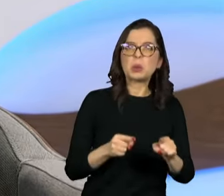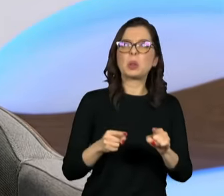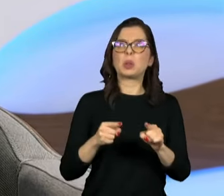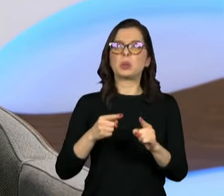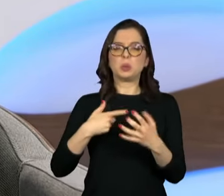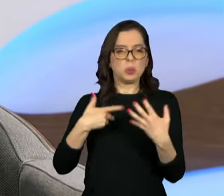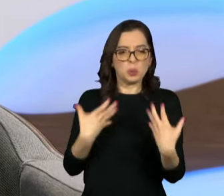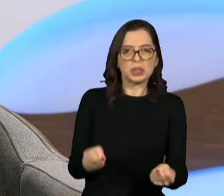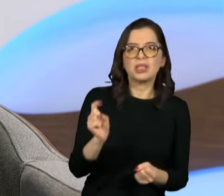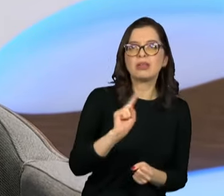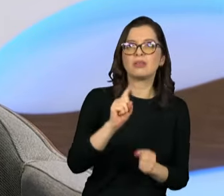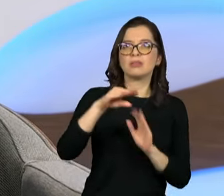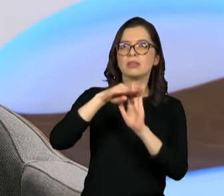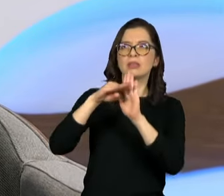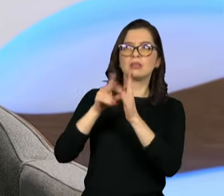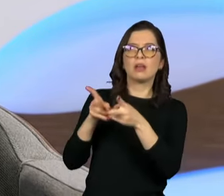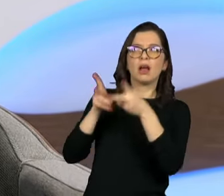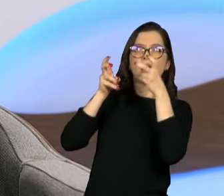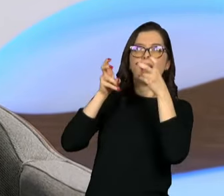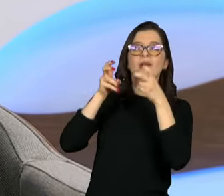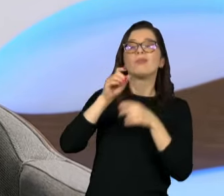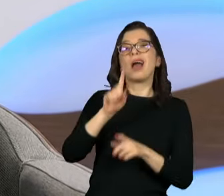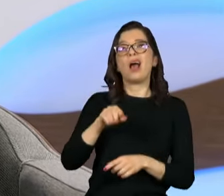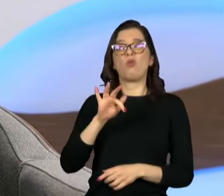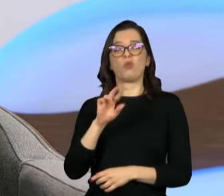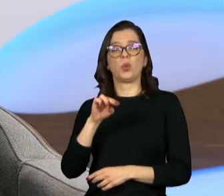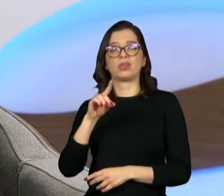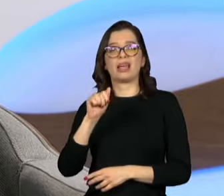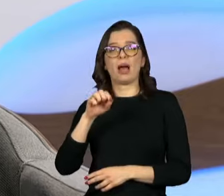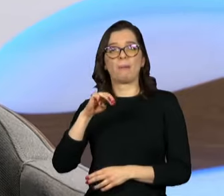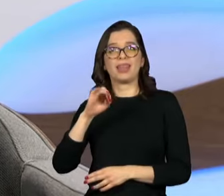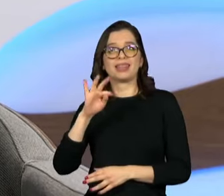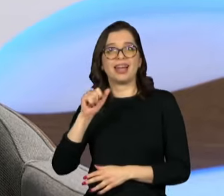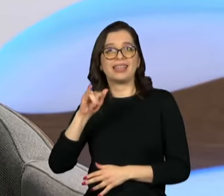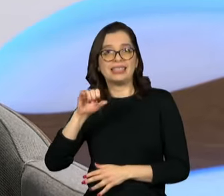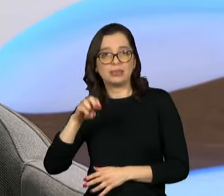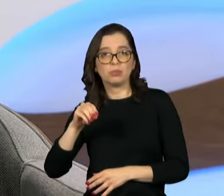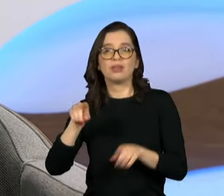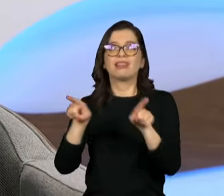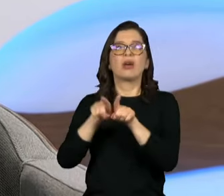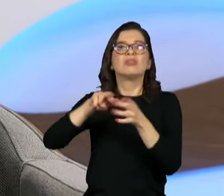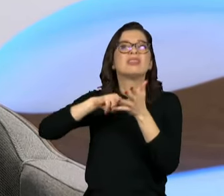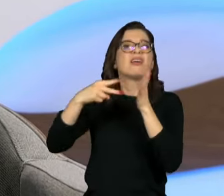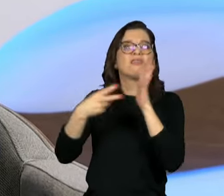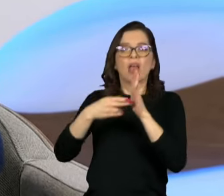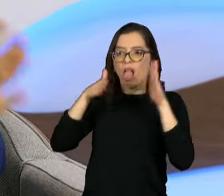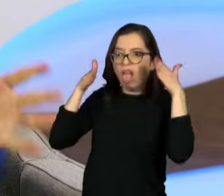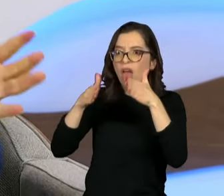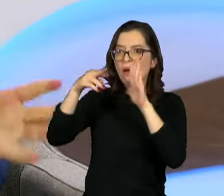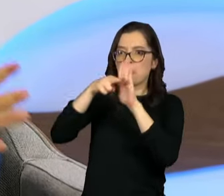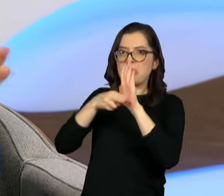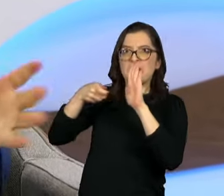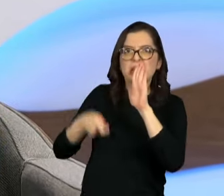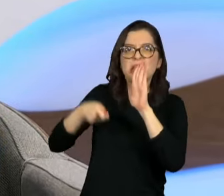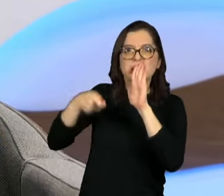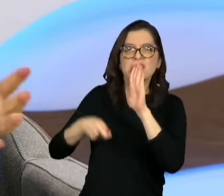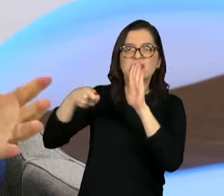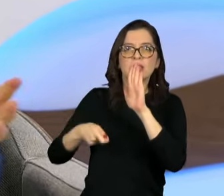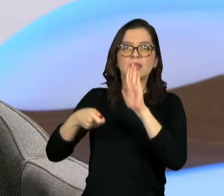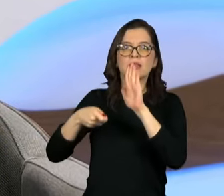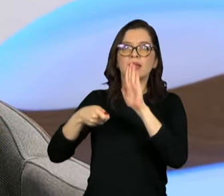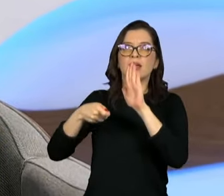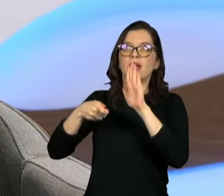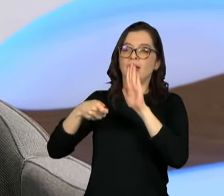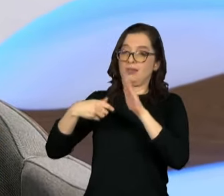intolerant moralisms such as fundamentalism or hypernationalism. And this, I think, is what we've